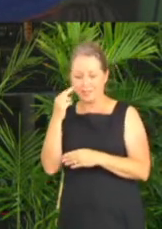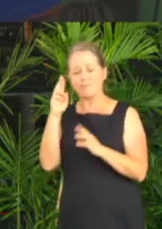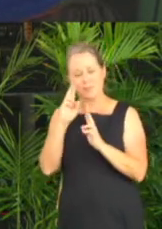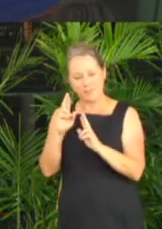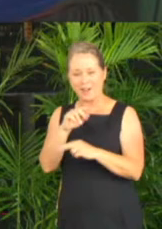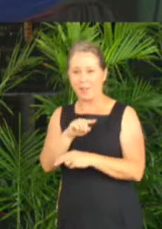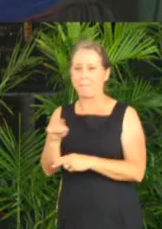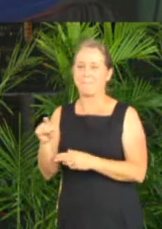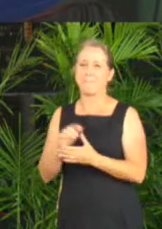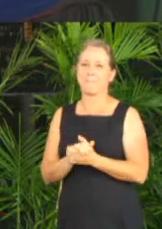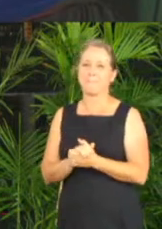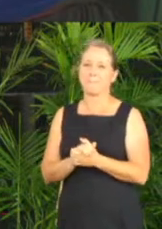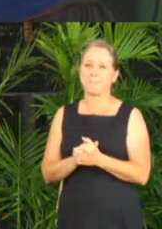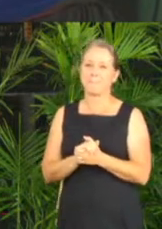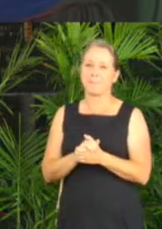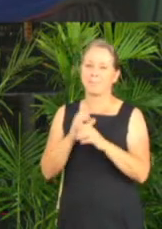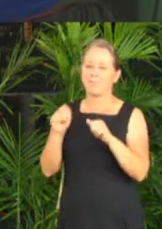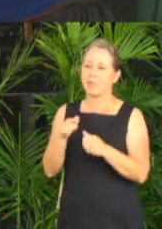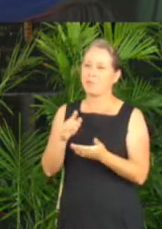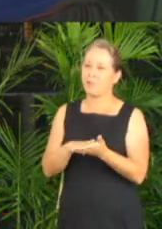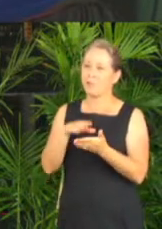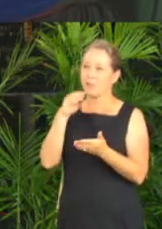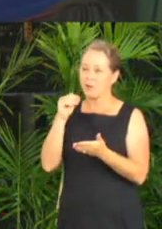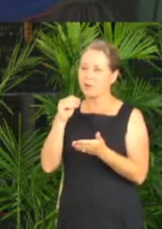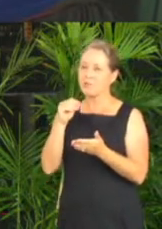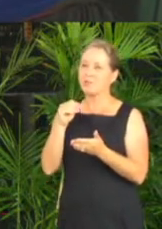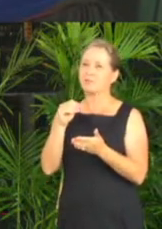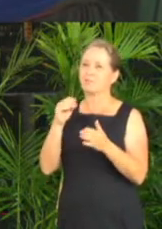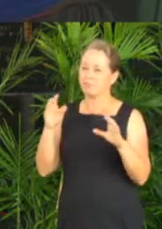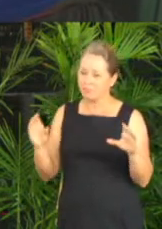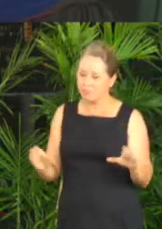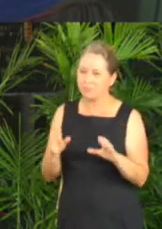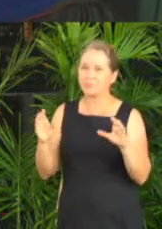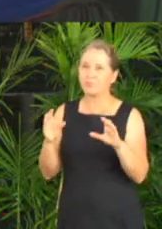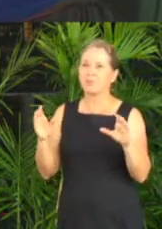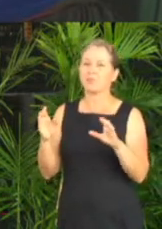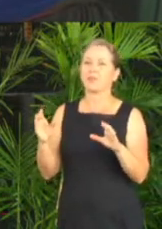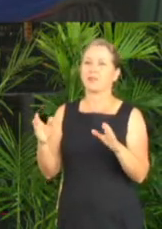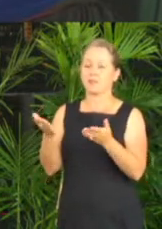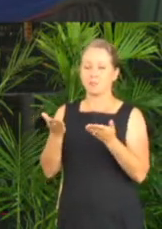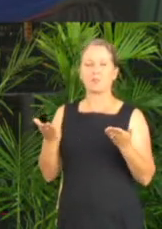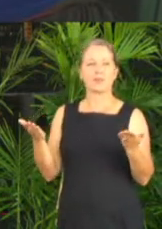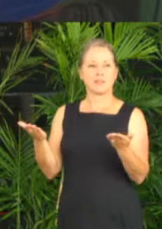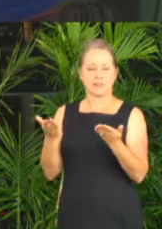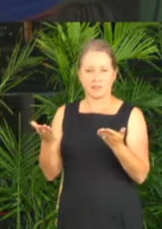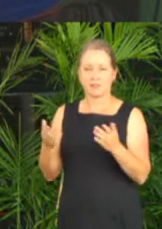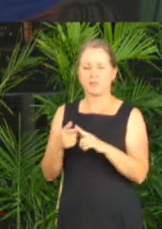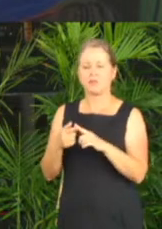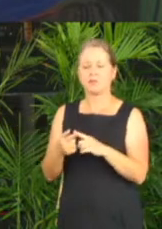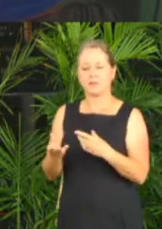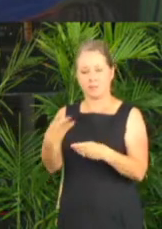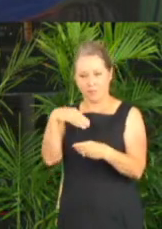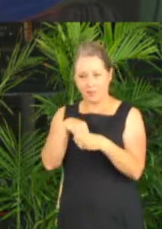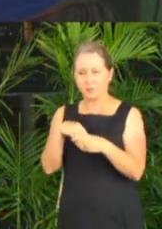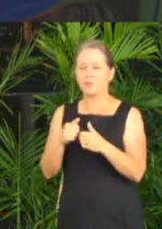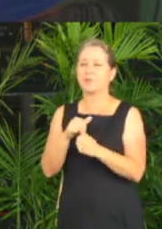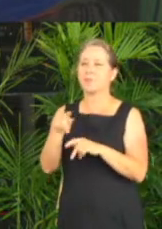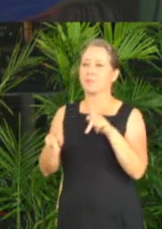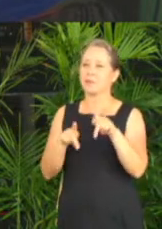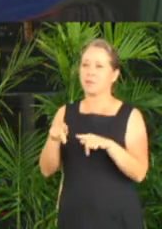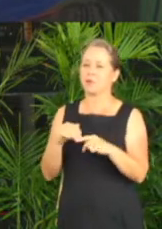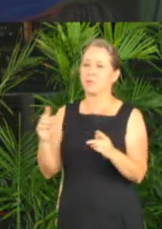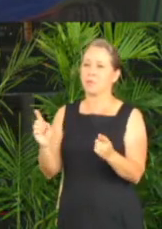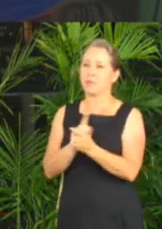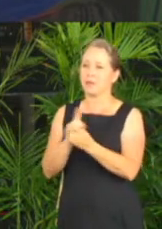respect them. May you learn to cultivate the art of presence in order to engage with those who meet